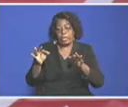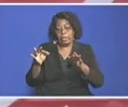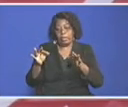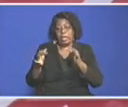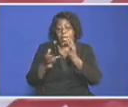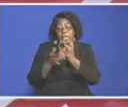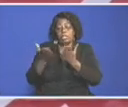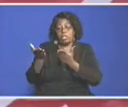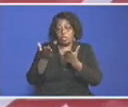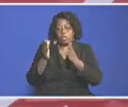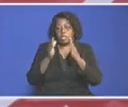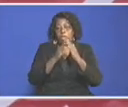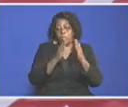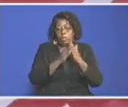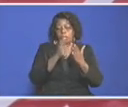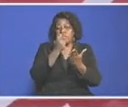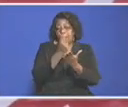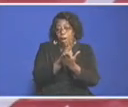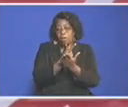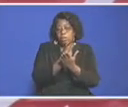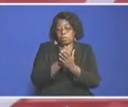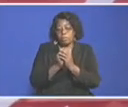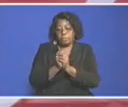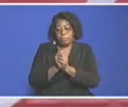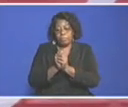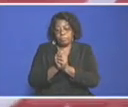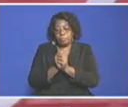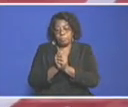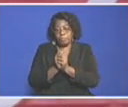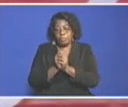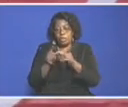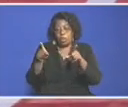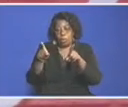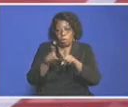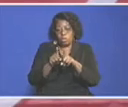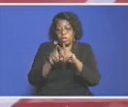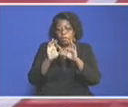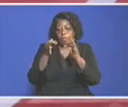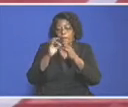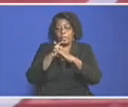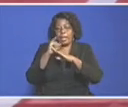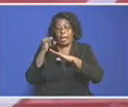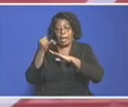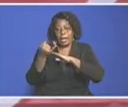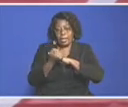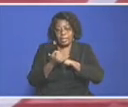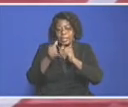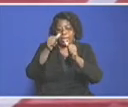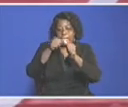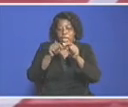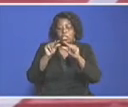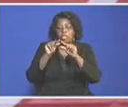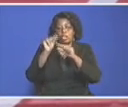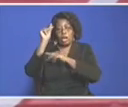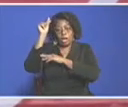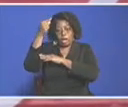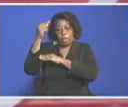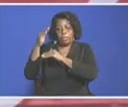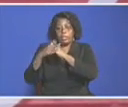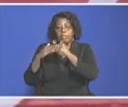services on community parks. Further, on the Family Islands, every government